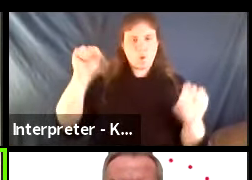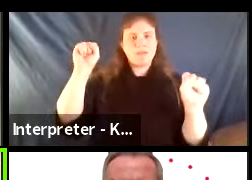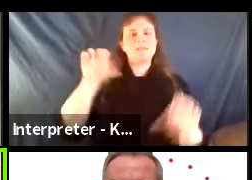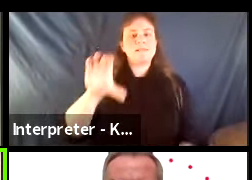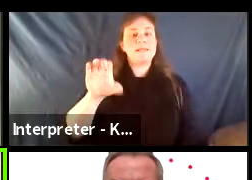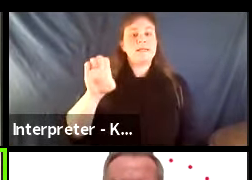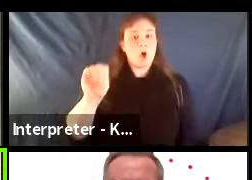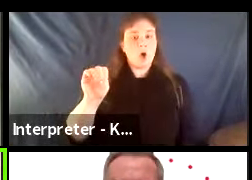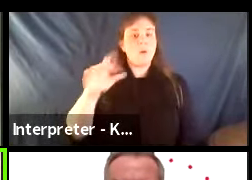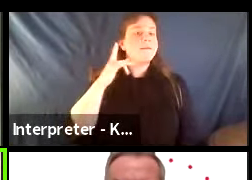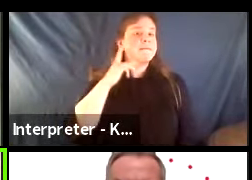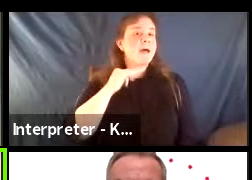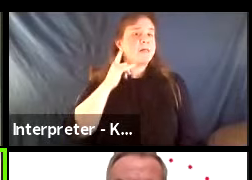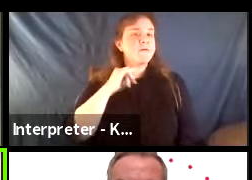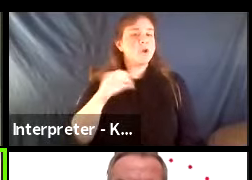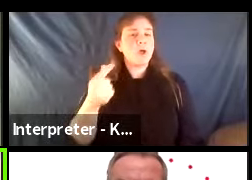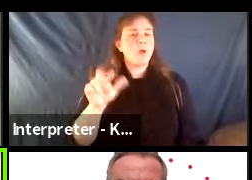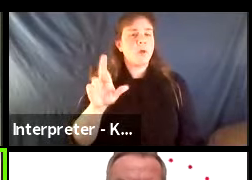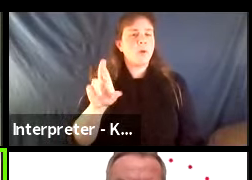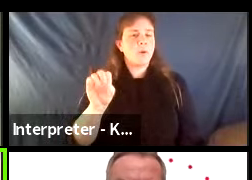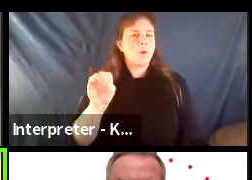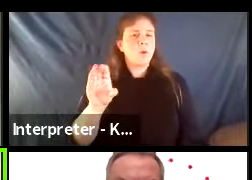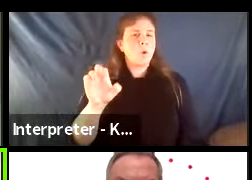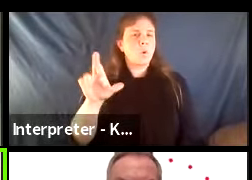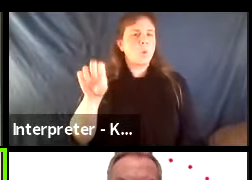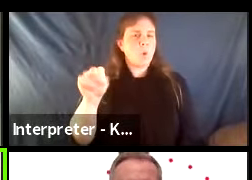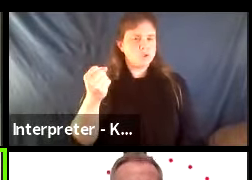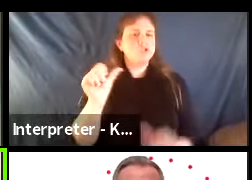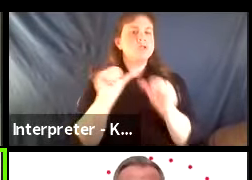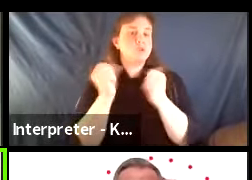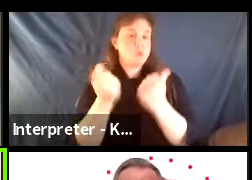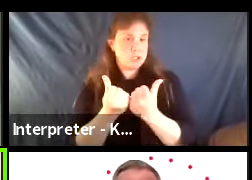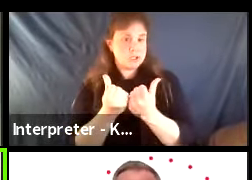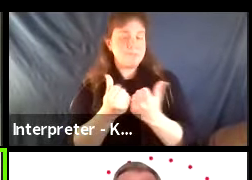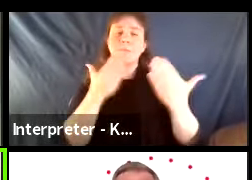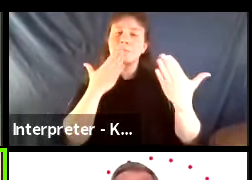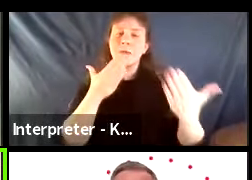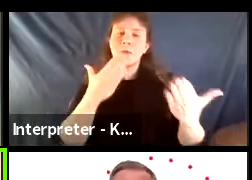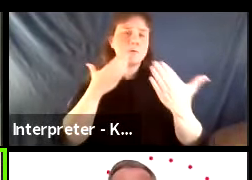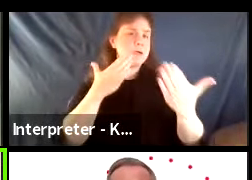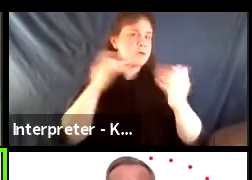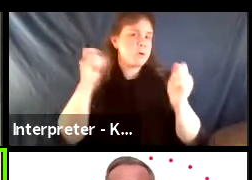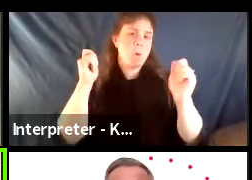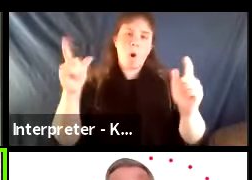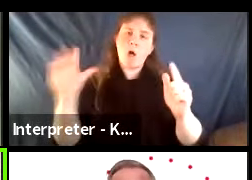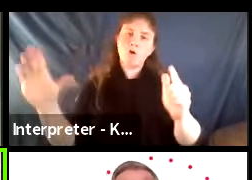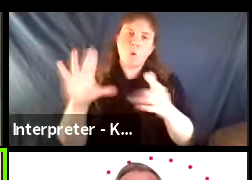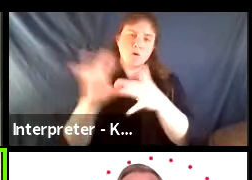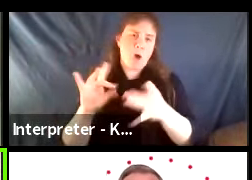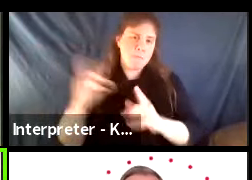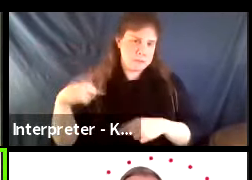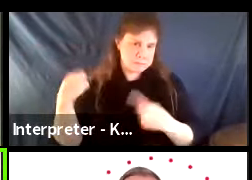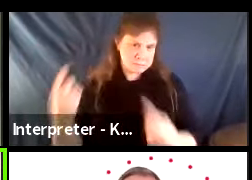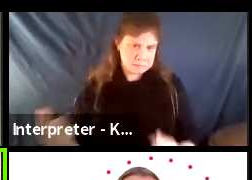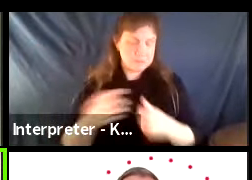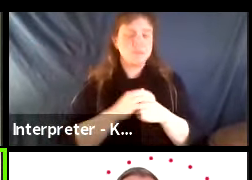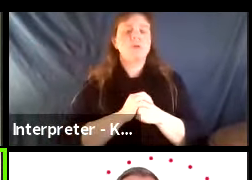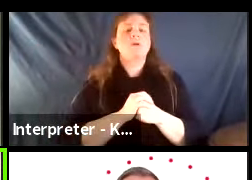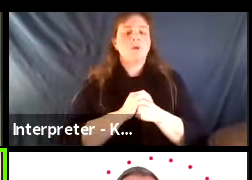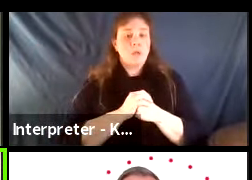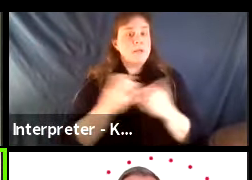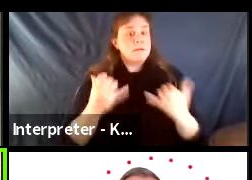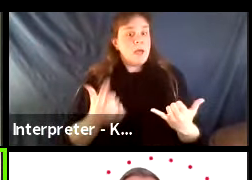Grocers Association. Thank you for all of the great insight. We do have an opportunity